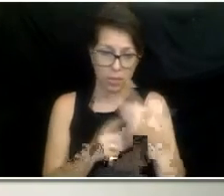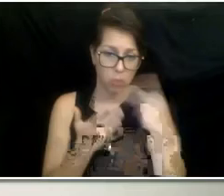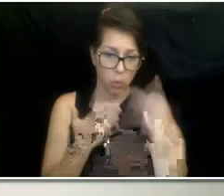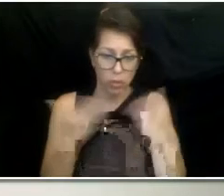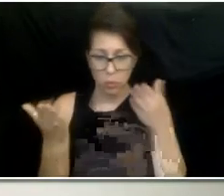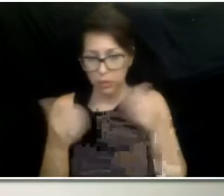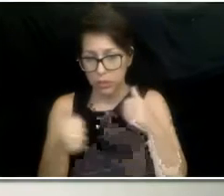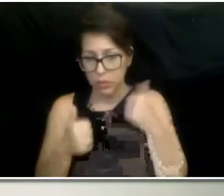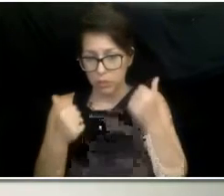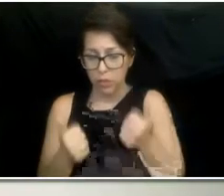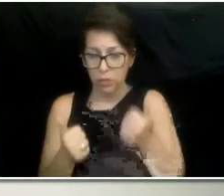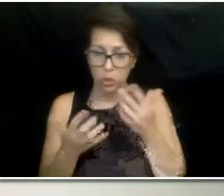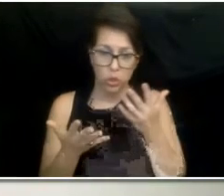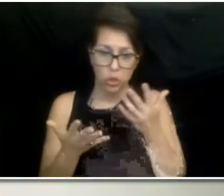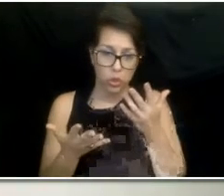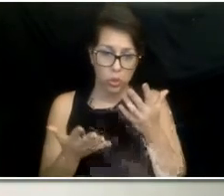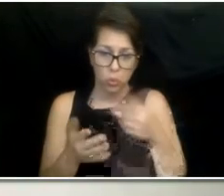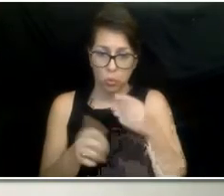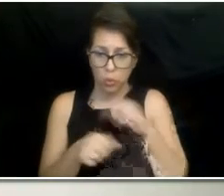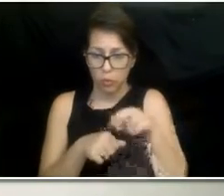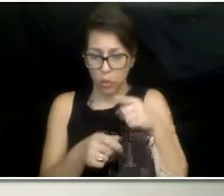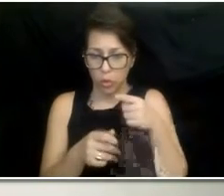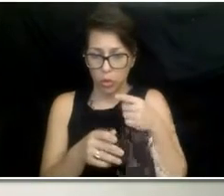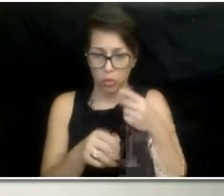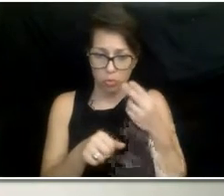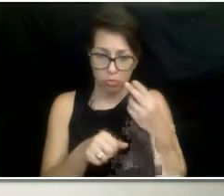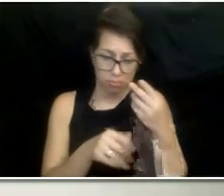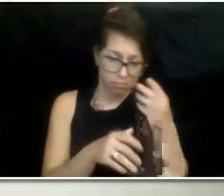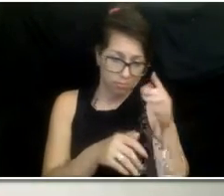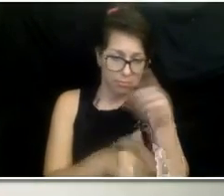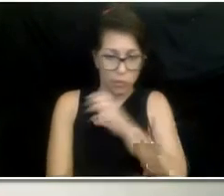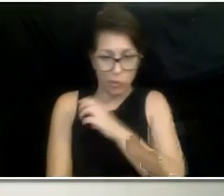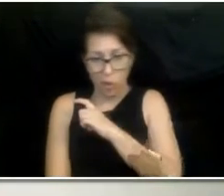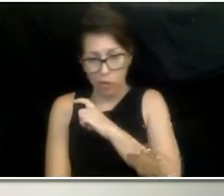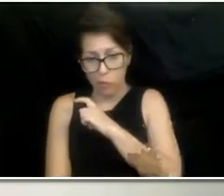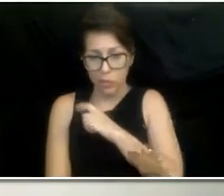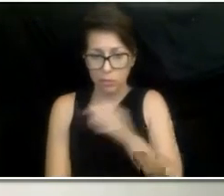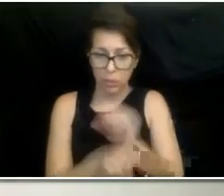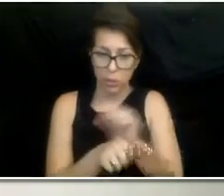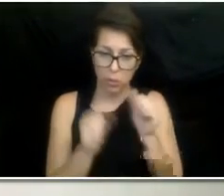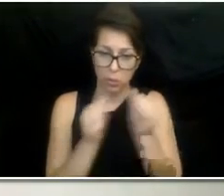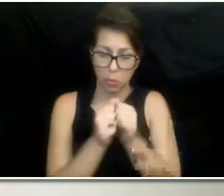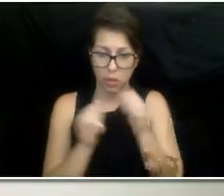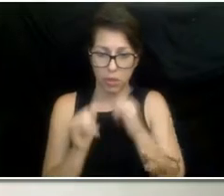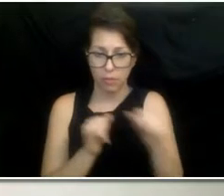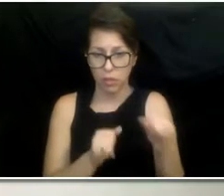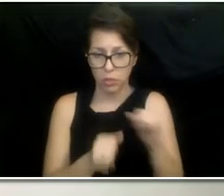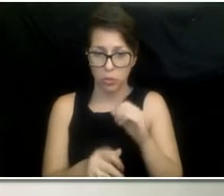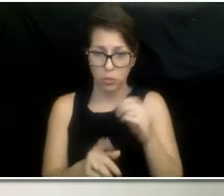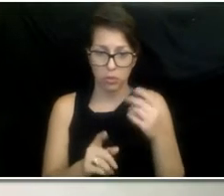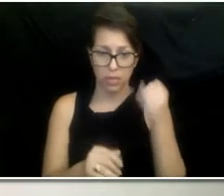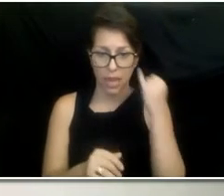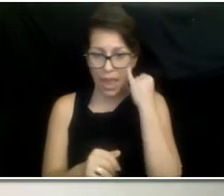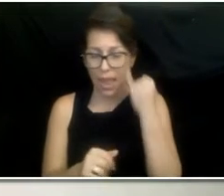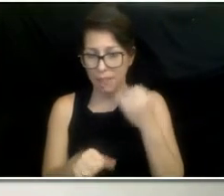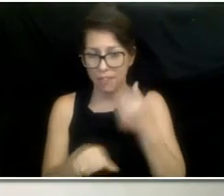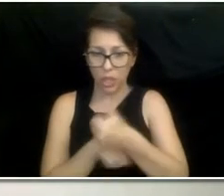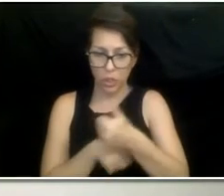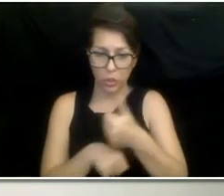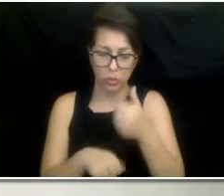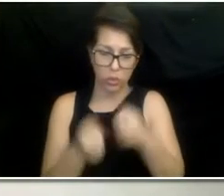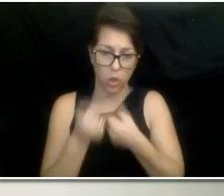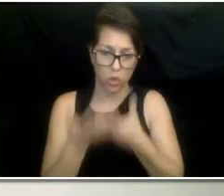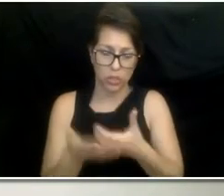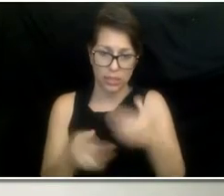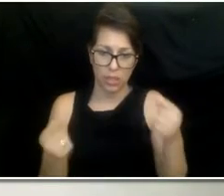crisis the center has been hosting weekly calls for domestic violence attorneys Advocates Bor intervention programs and prosecutors to share experience and